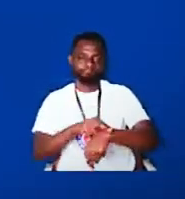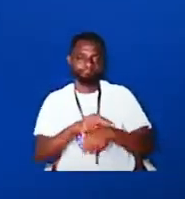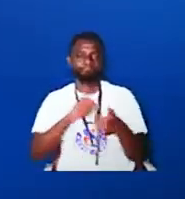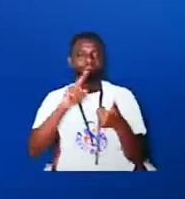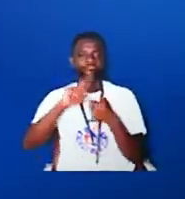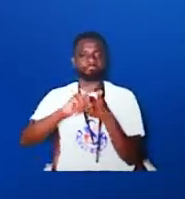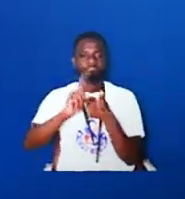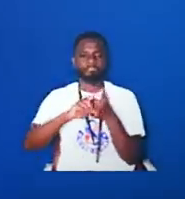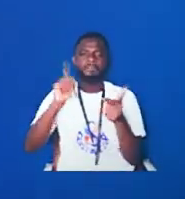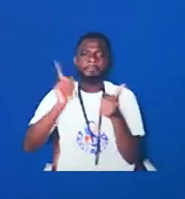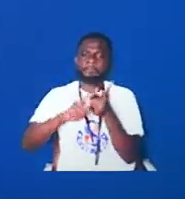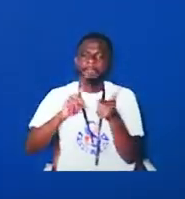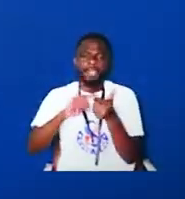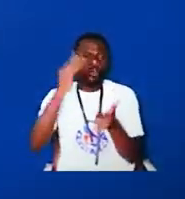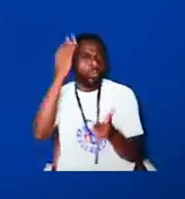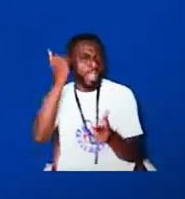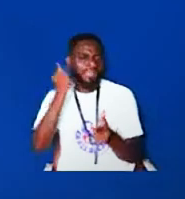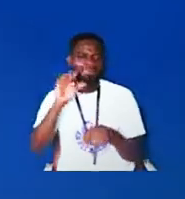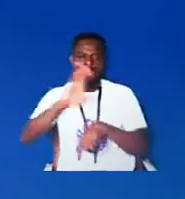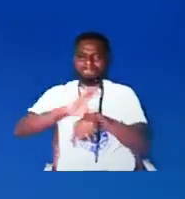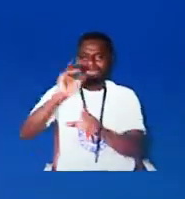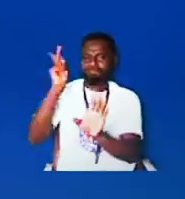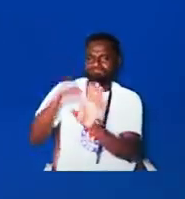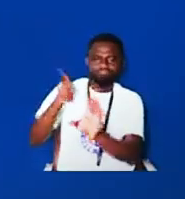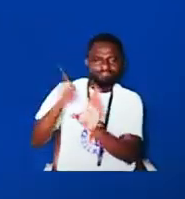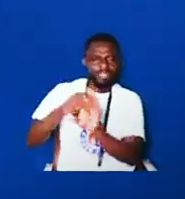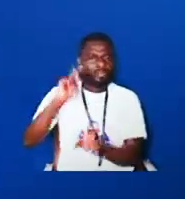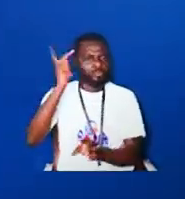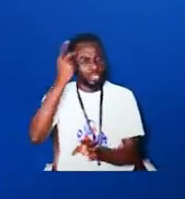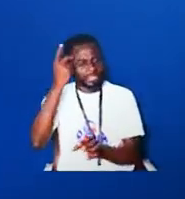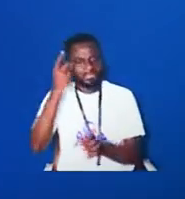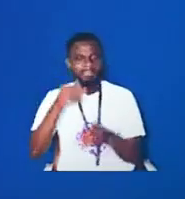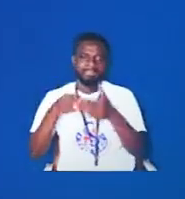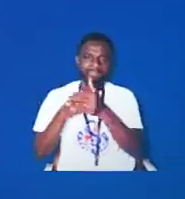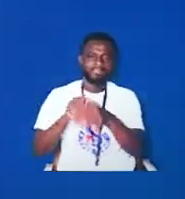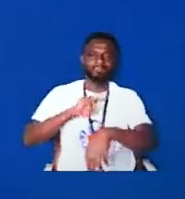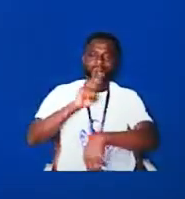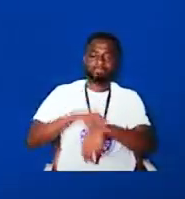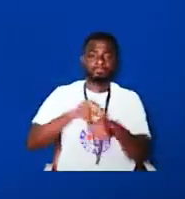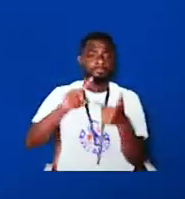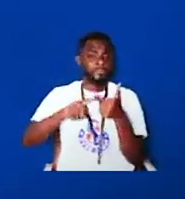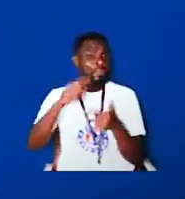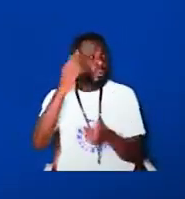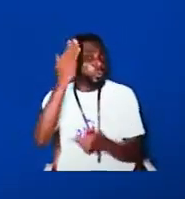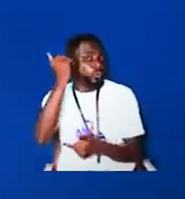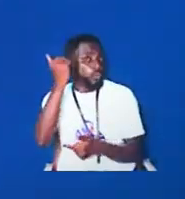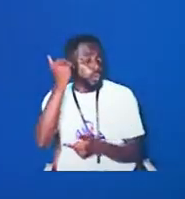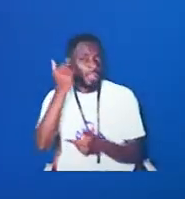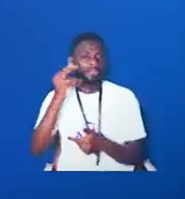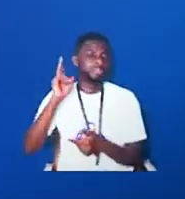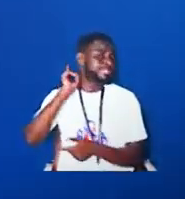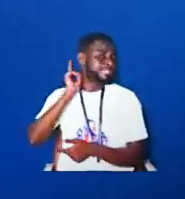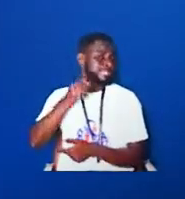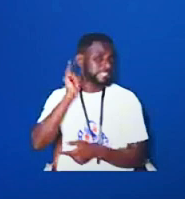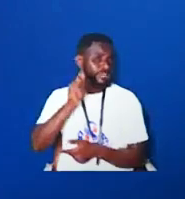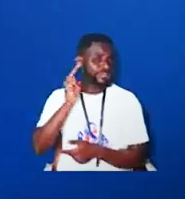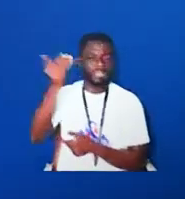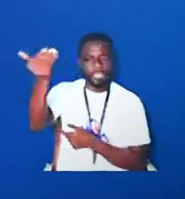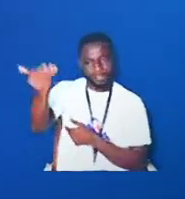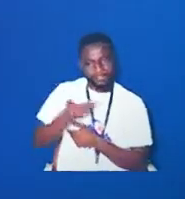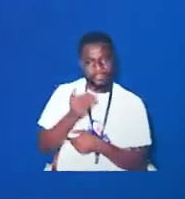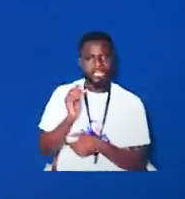getting involved in politics and leadership of the nation? Because history invites us to join in